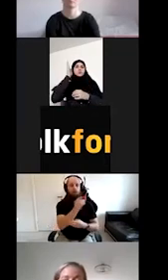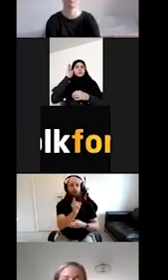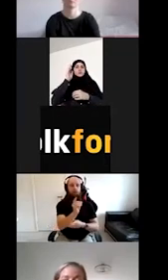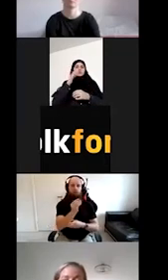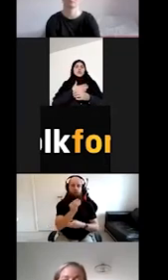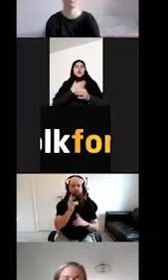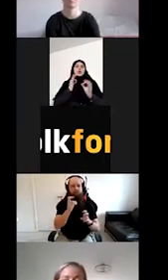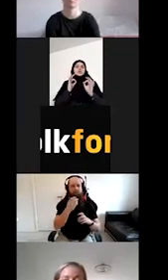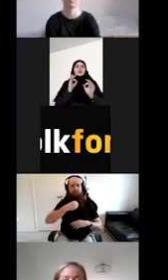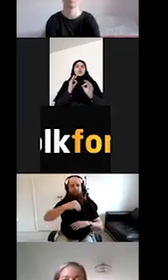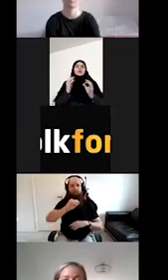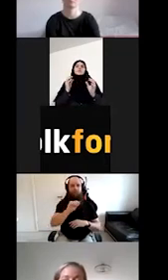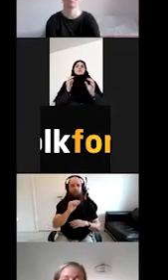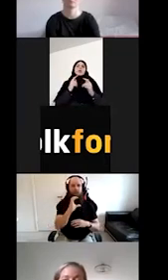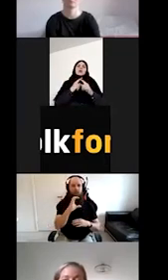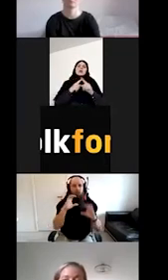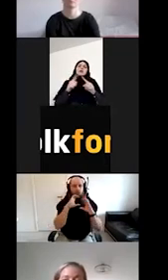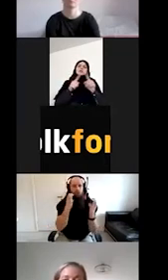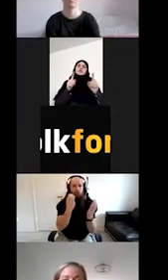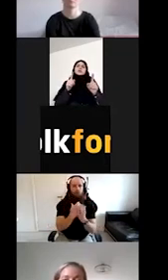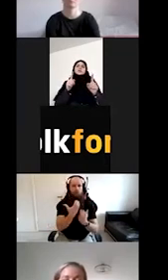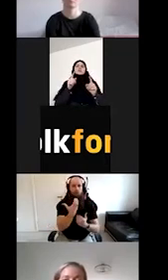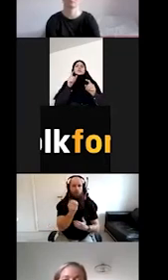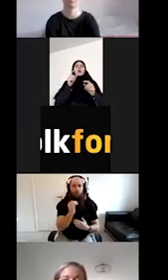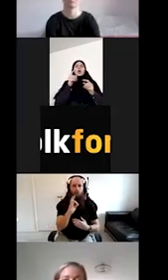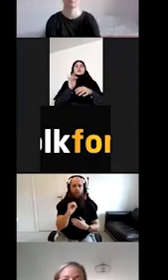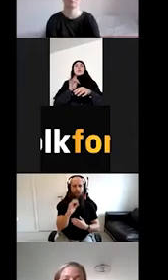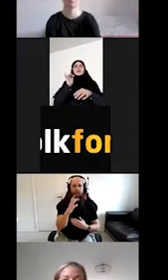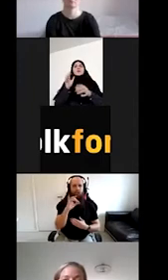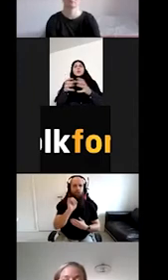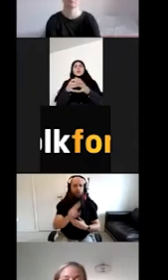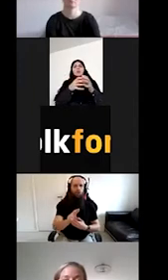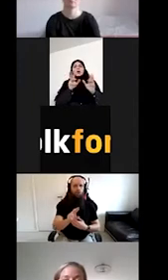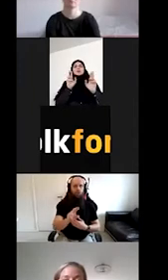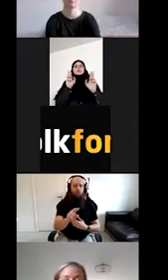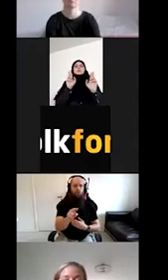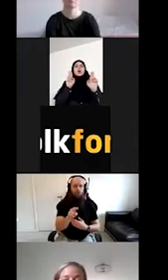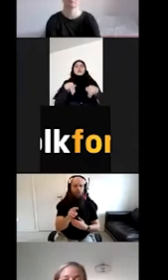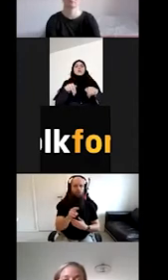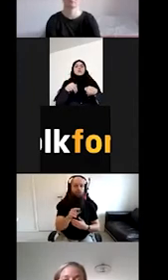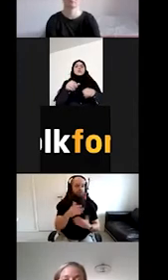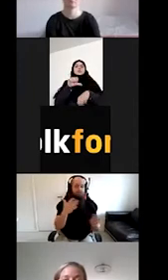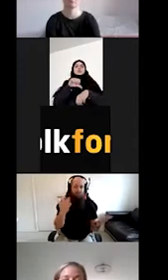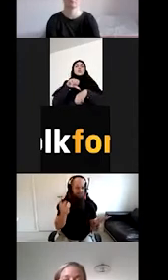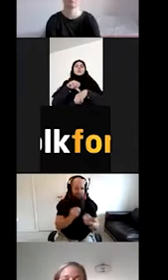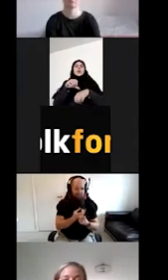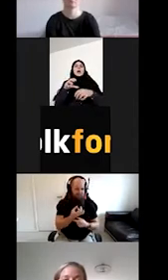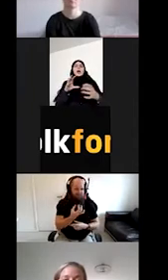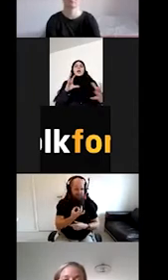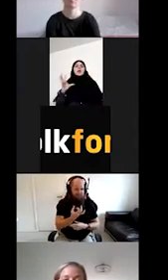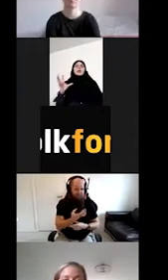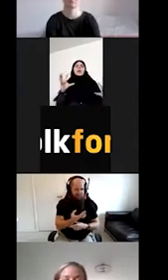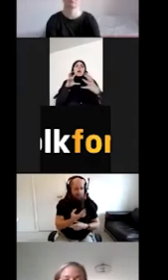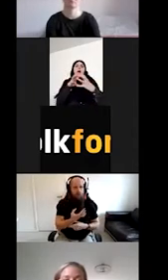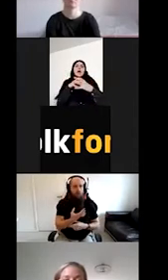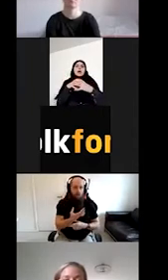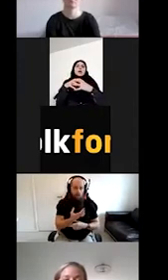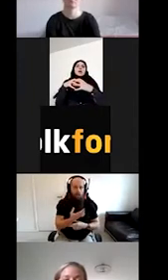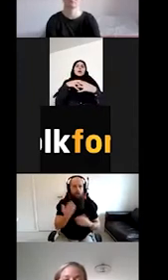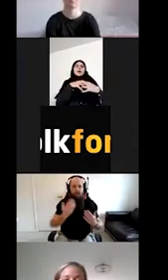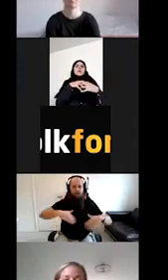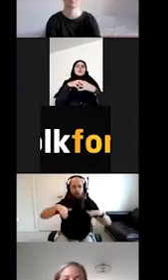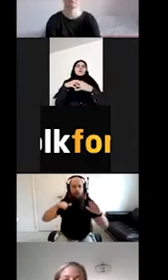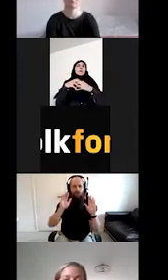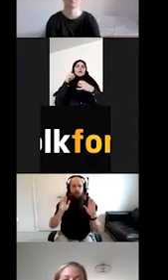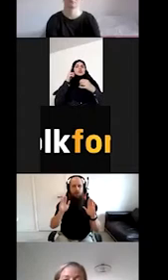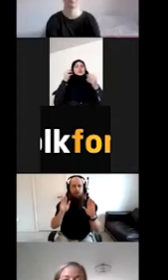cohesion. Social cohesion basically meant tolerance of difference and acceptance